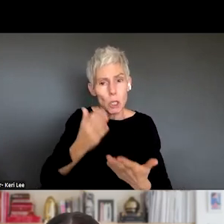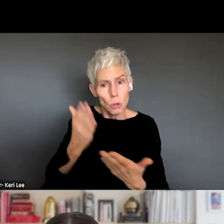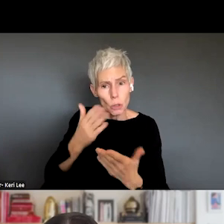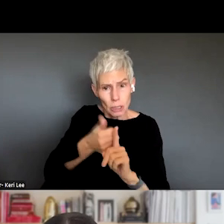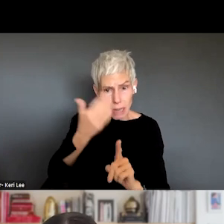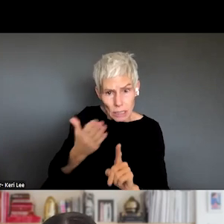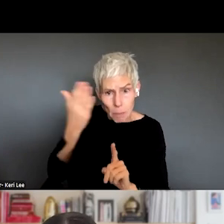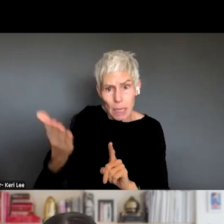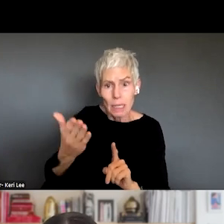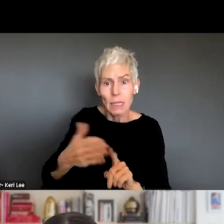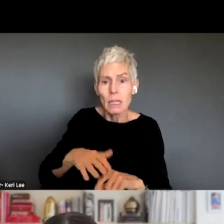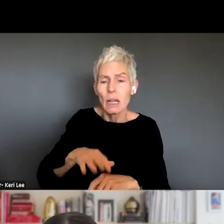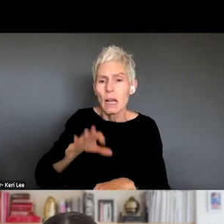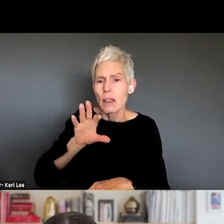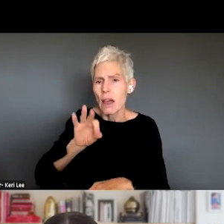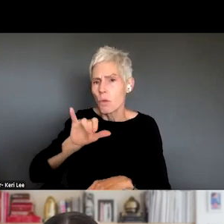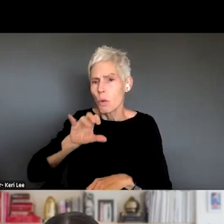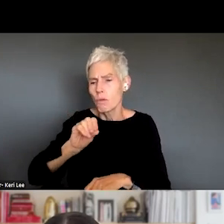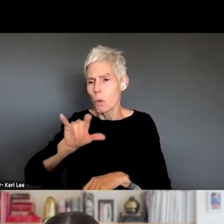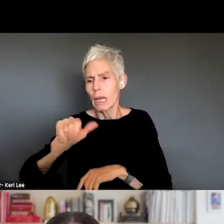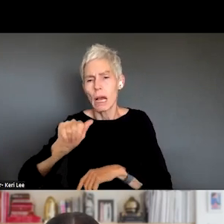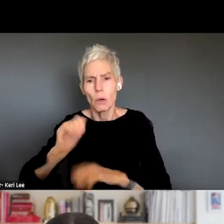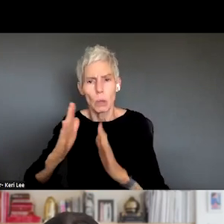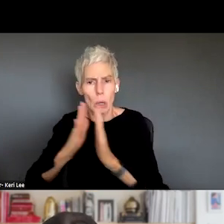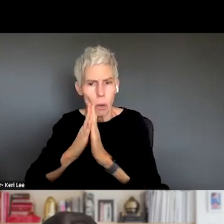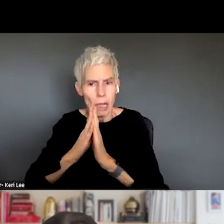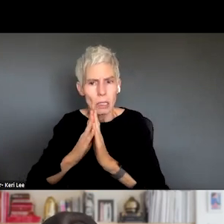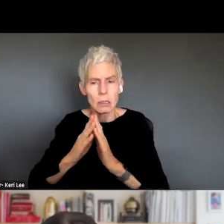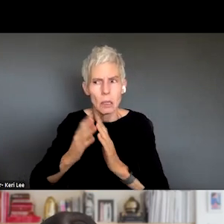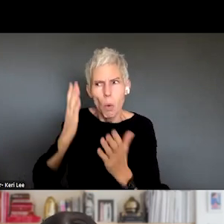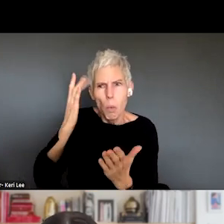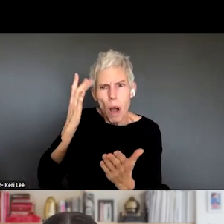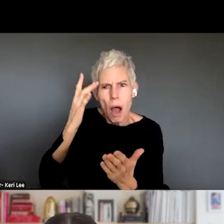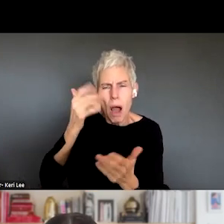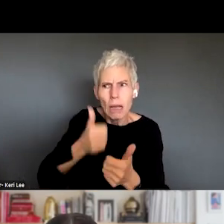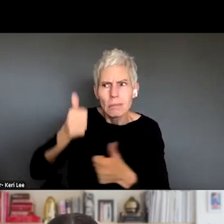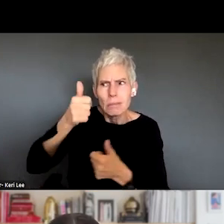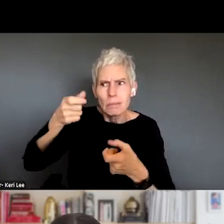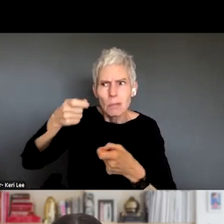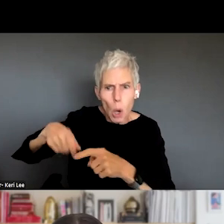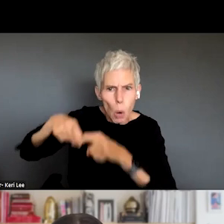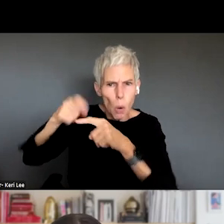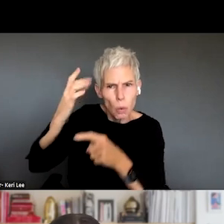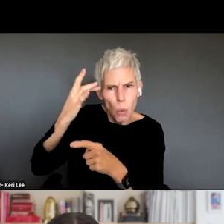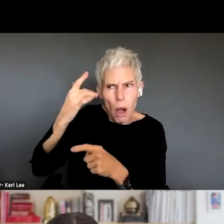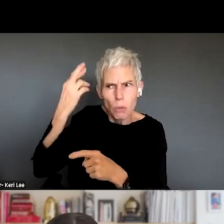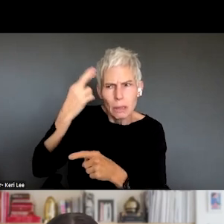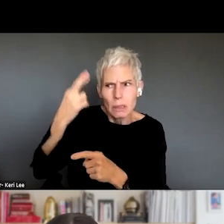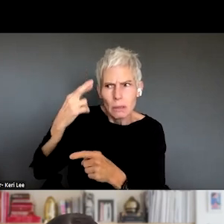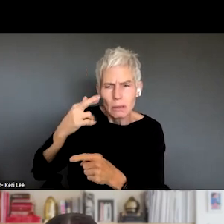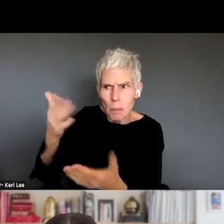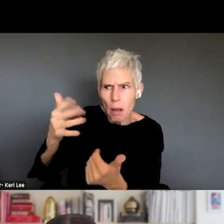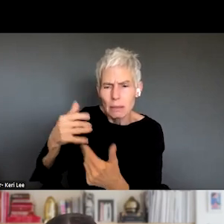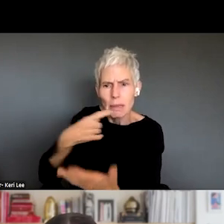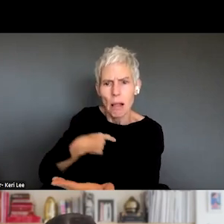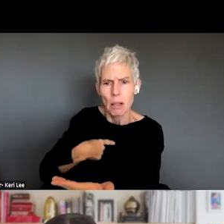but there was a FOIA request submitted to get information as to why there was an administrative hold. All of those